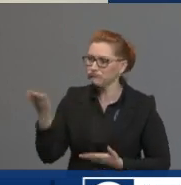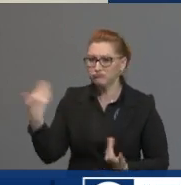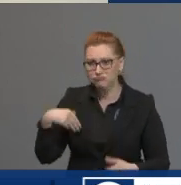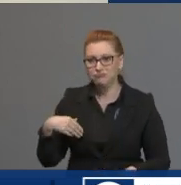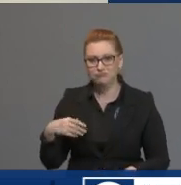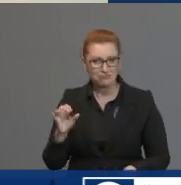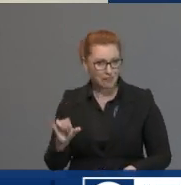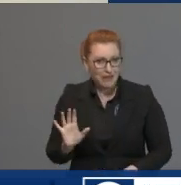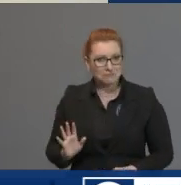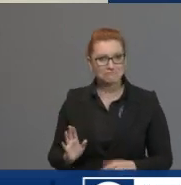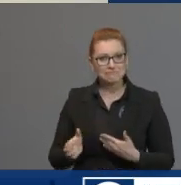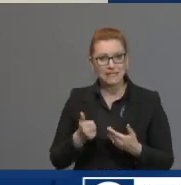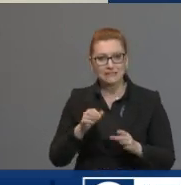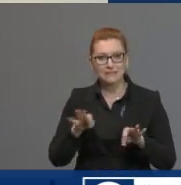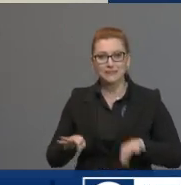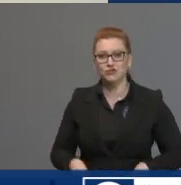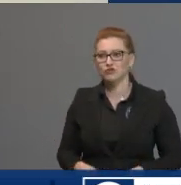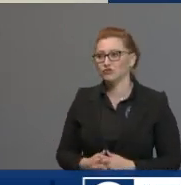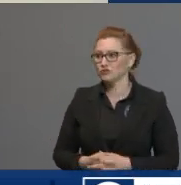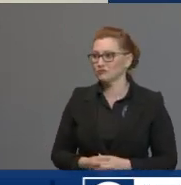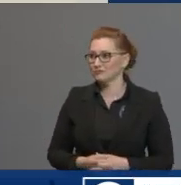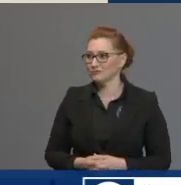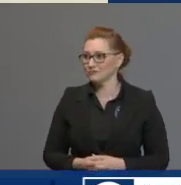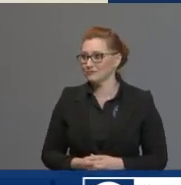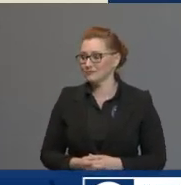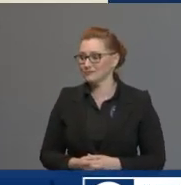work. Dennis, go ahead.